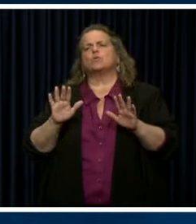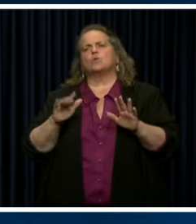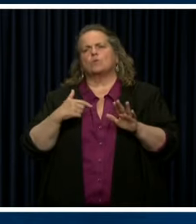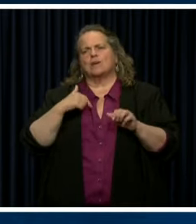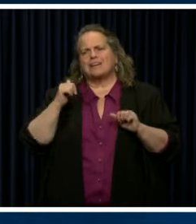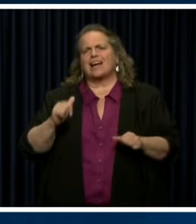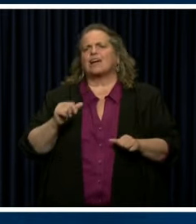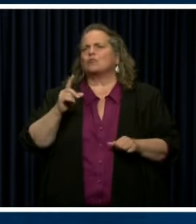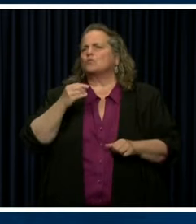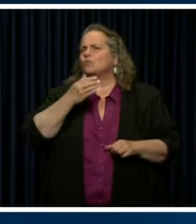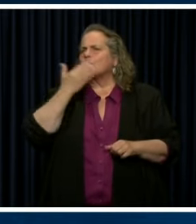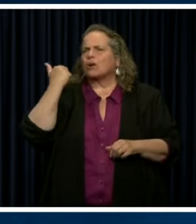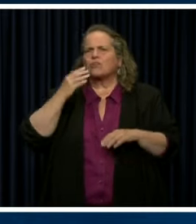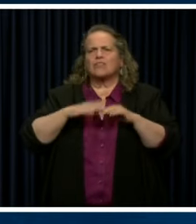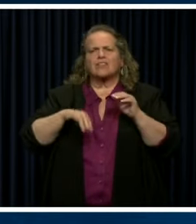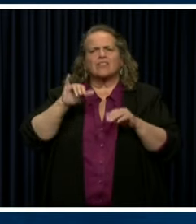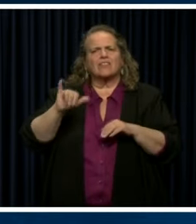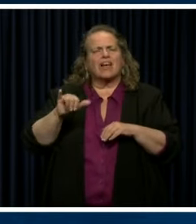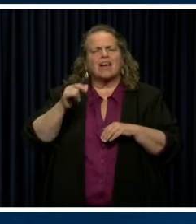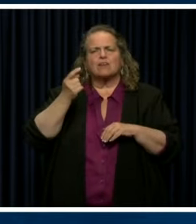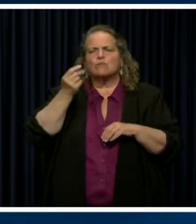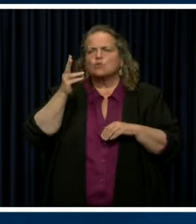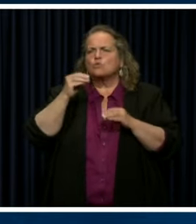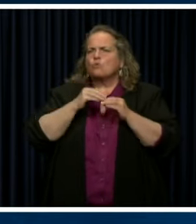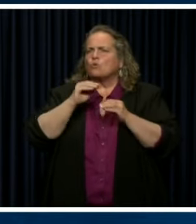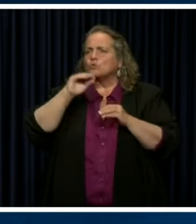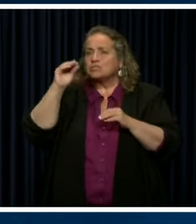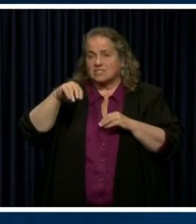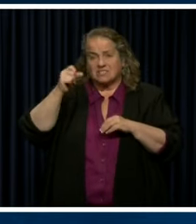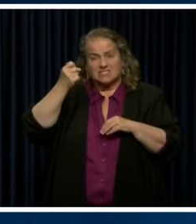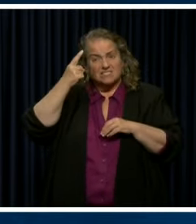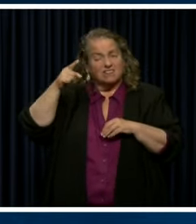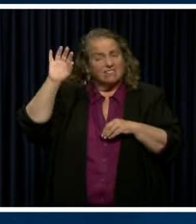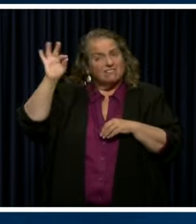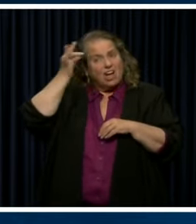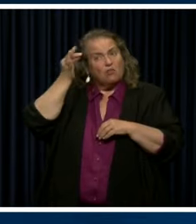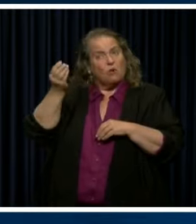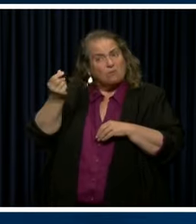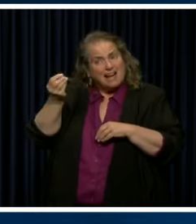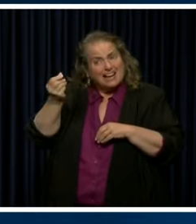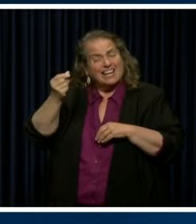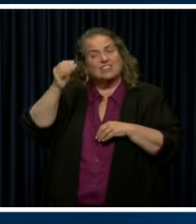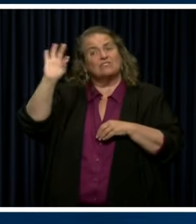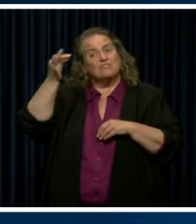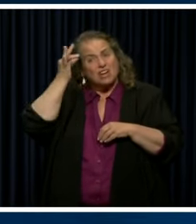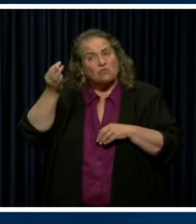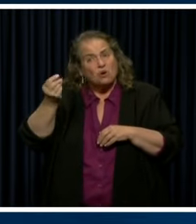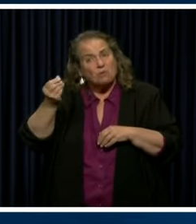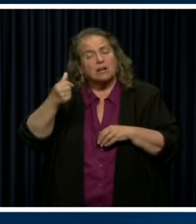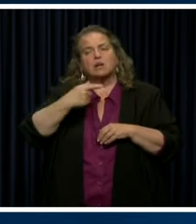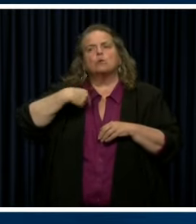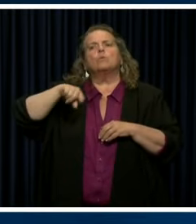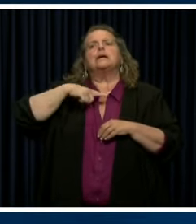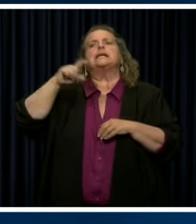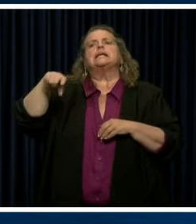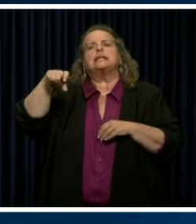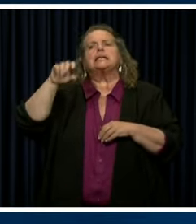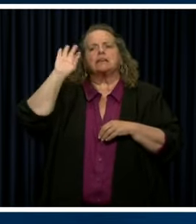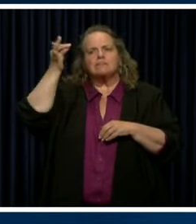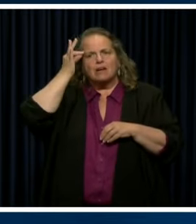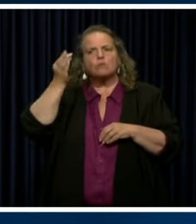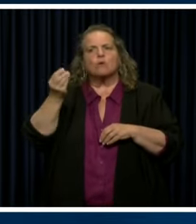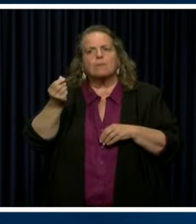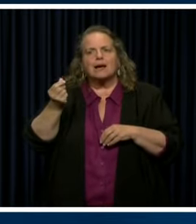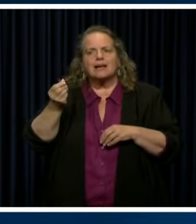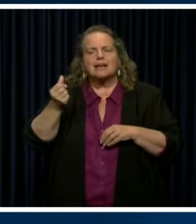Just a couple percent moves us ahead. These are federal dollars, and listen, we need federal dollars. Every single